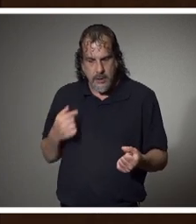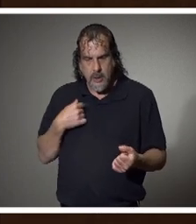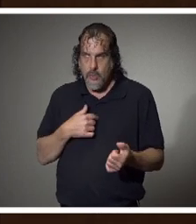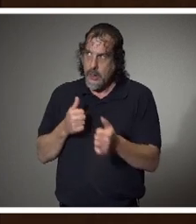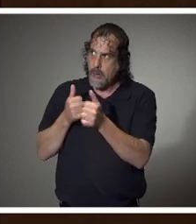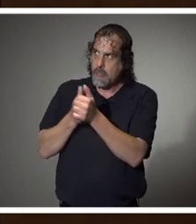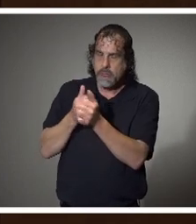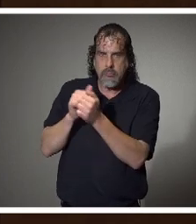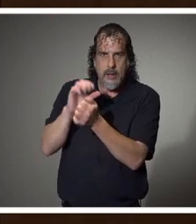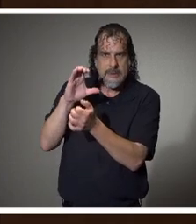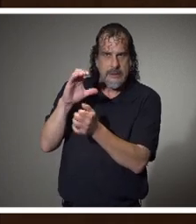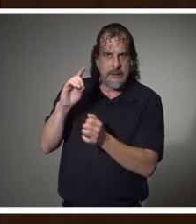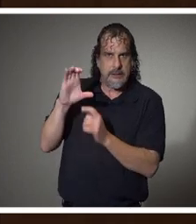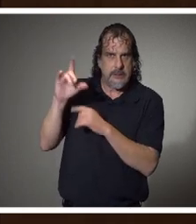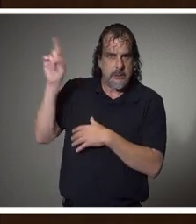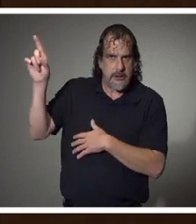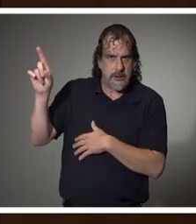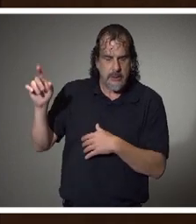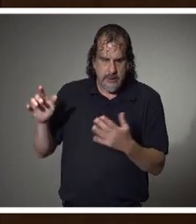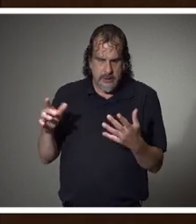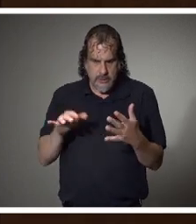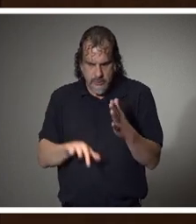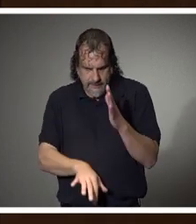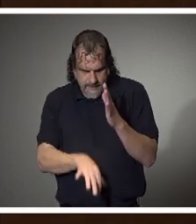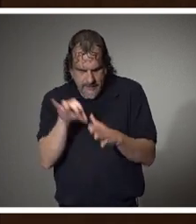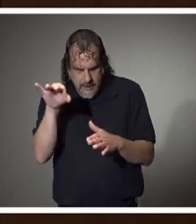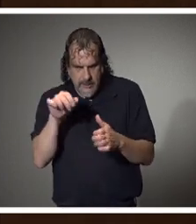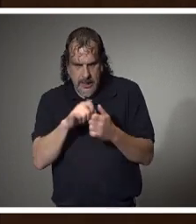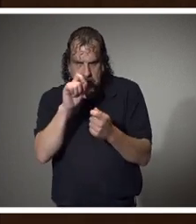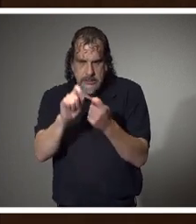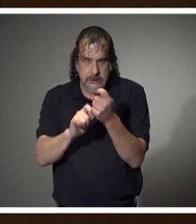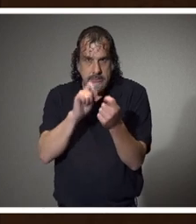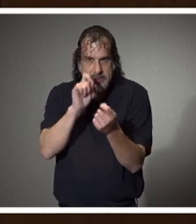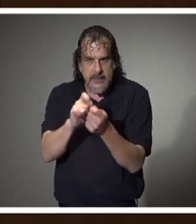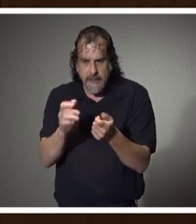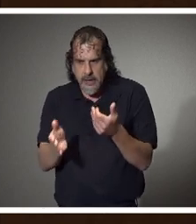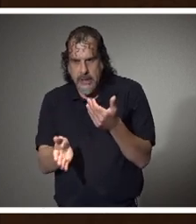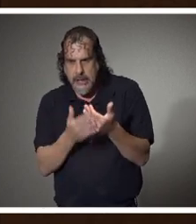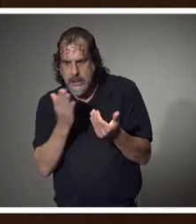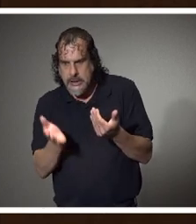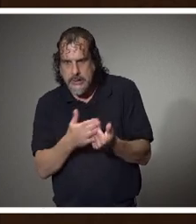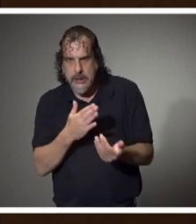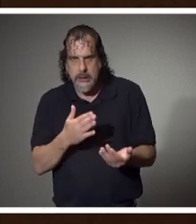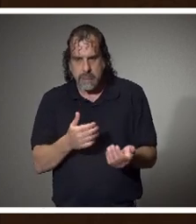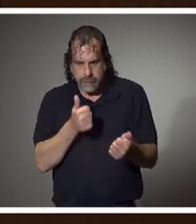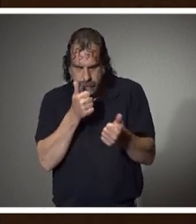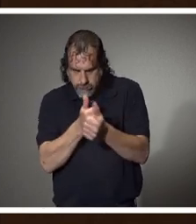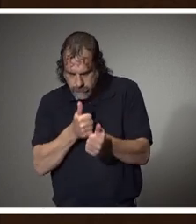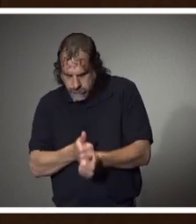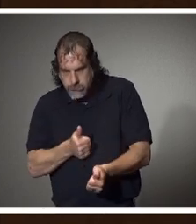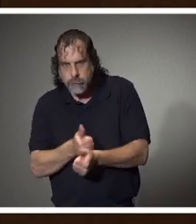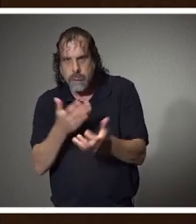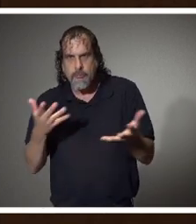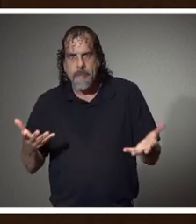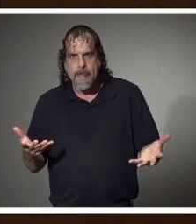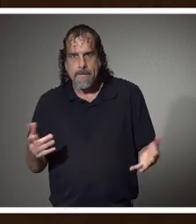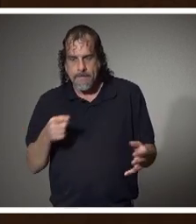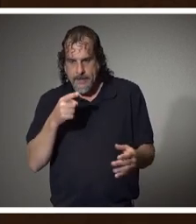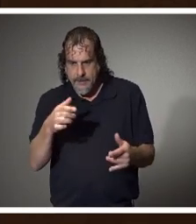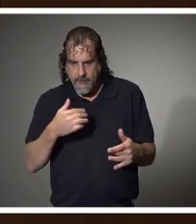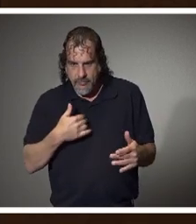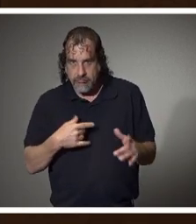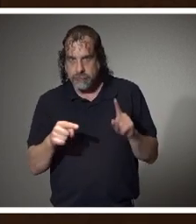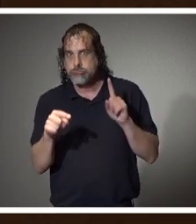CDC to try to find a precise, easy to follow sort of guidance. If you are a case of